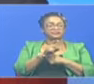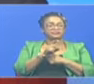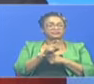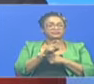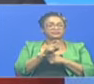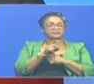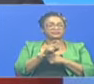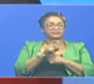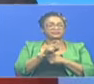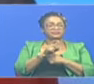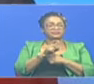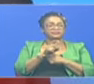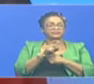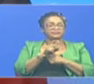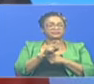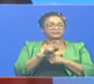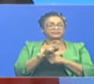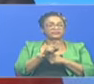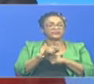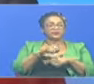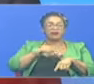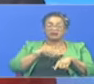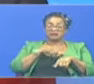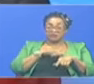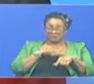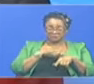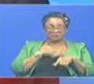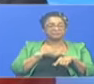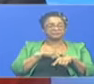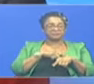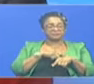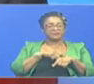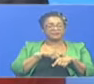In terms of turnaround time of testing at the border points,